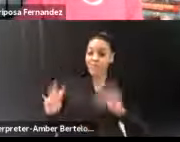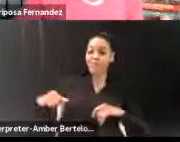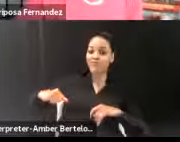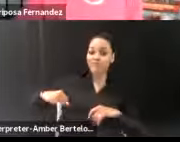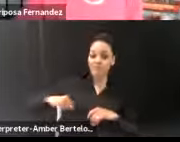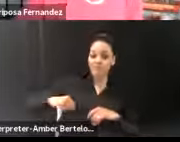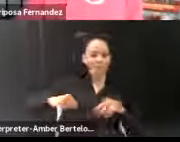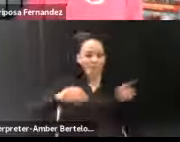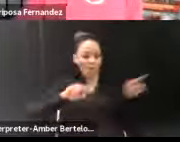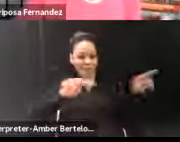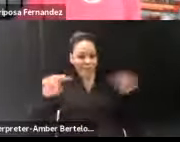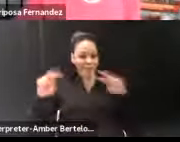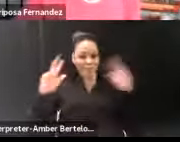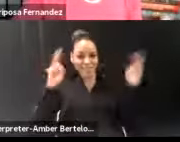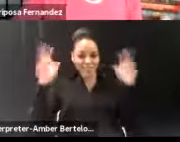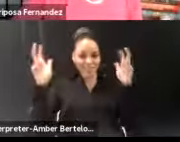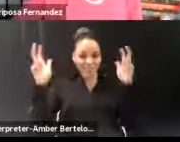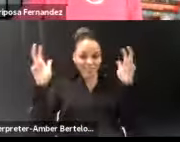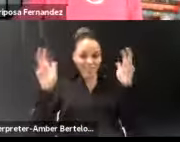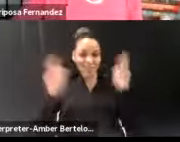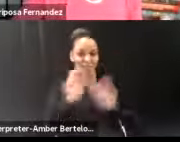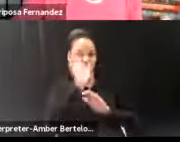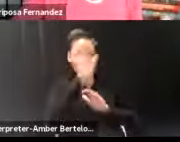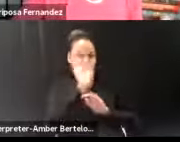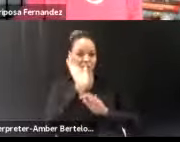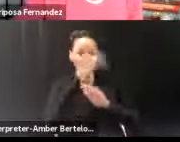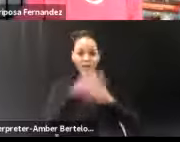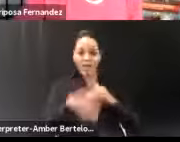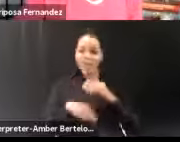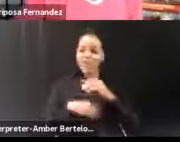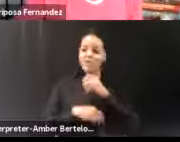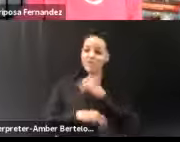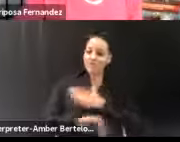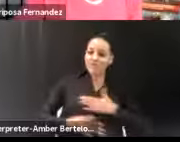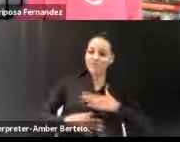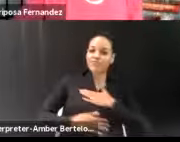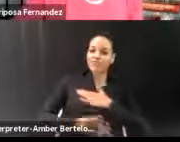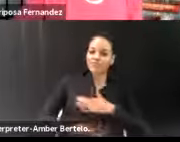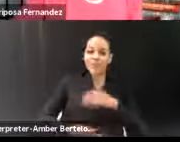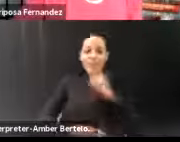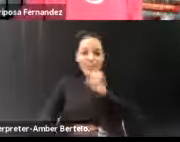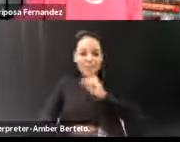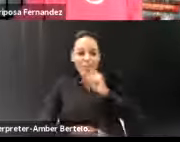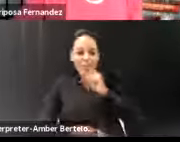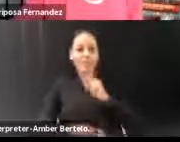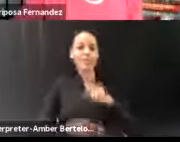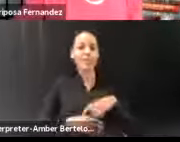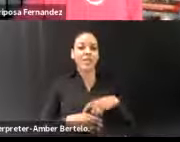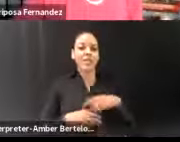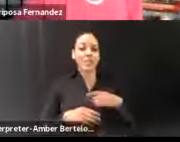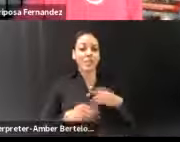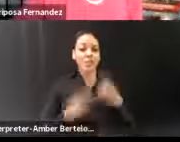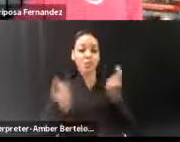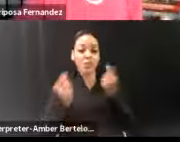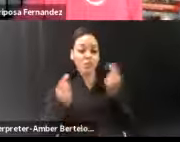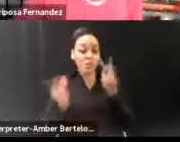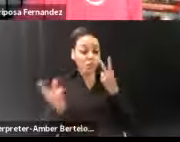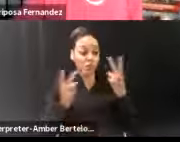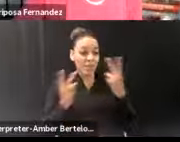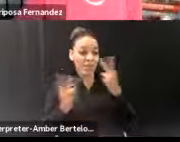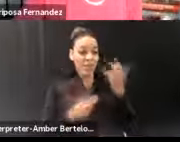by the basketball courts, eating ices on the swings, sailed on wooden seesaws, chip yellow paint carved